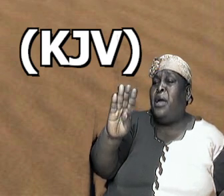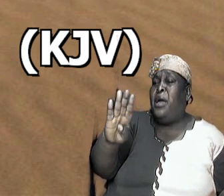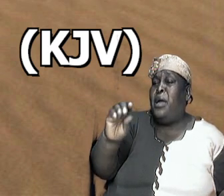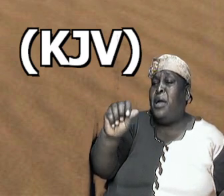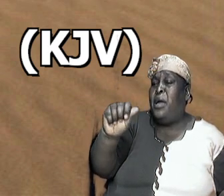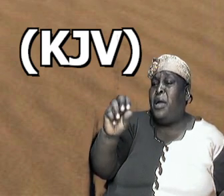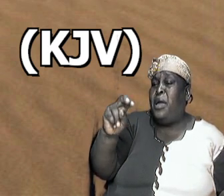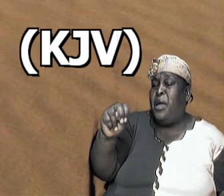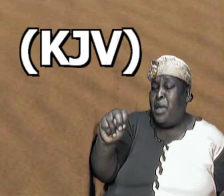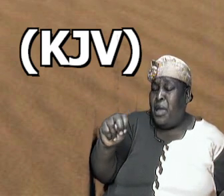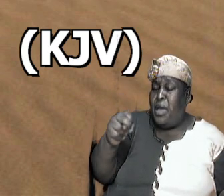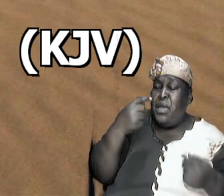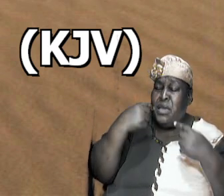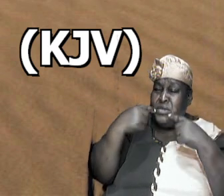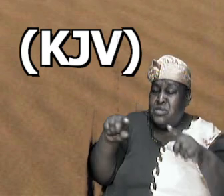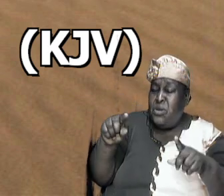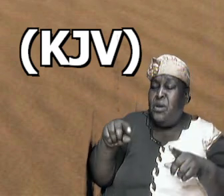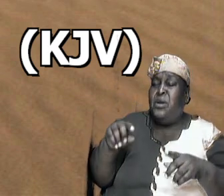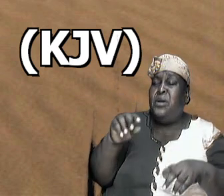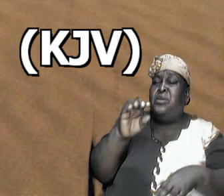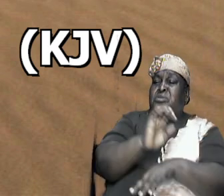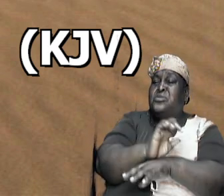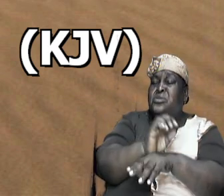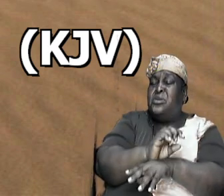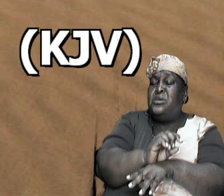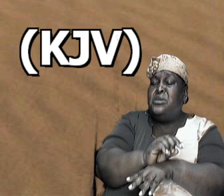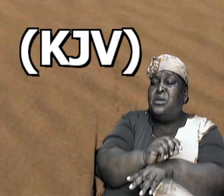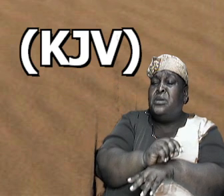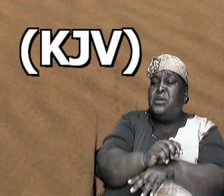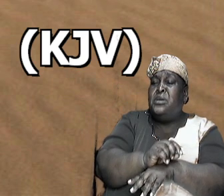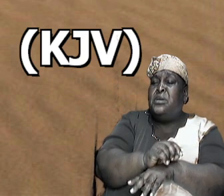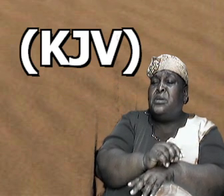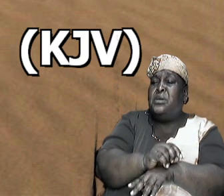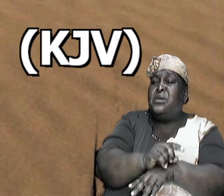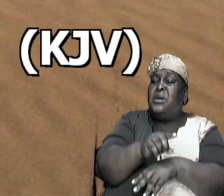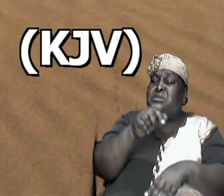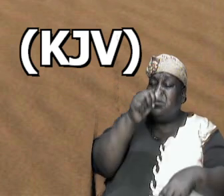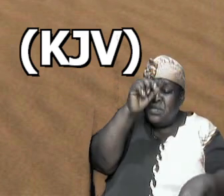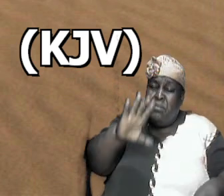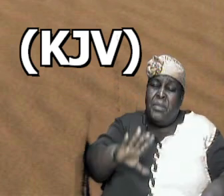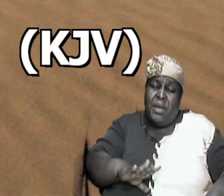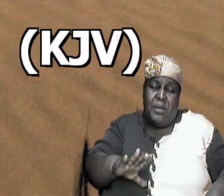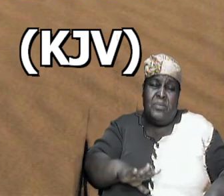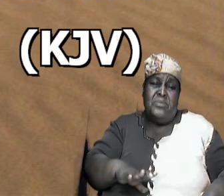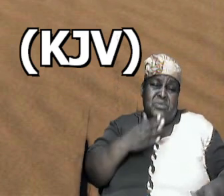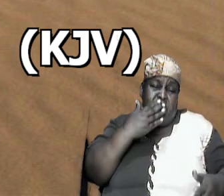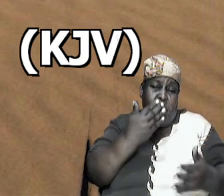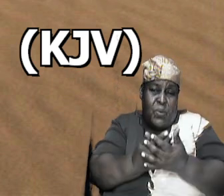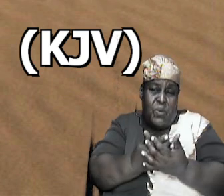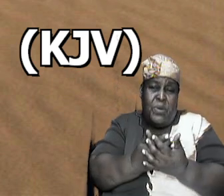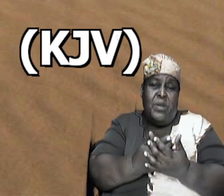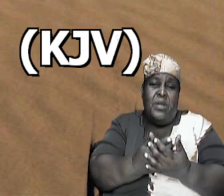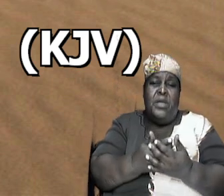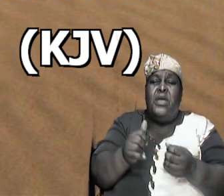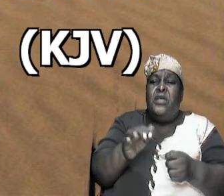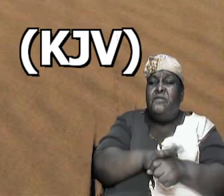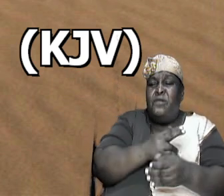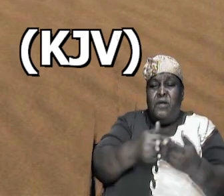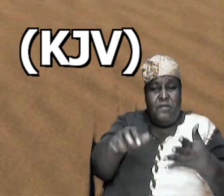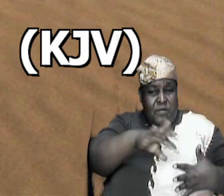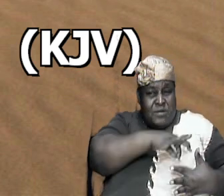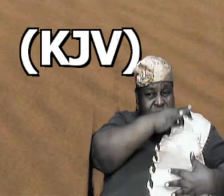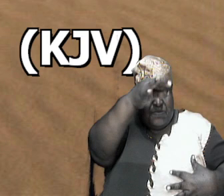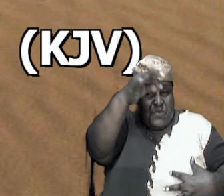like that, because he, Barnabas, was a good man. And he was a man that was full of the Holy